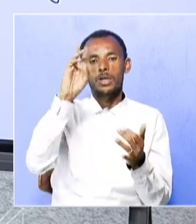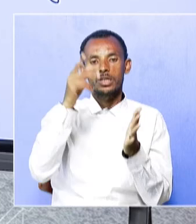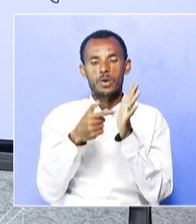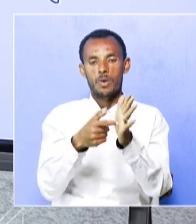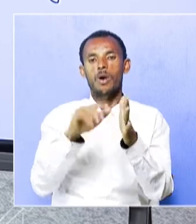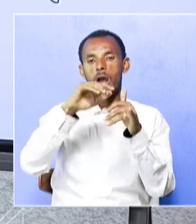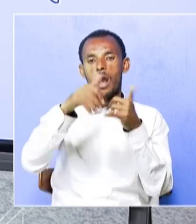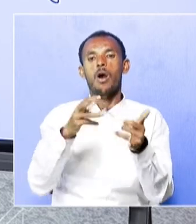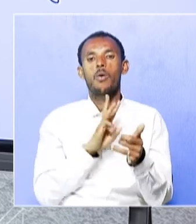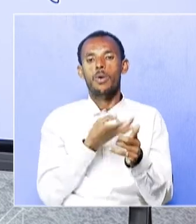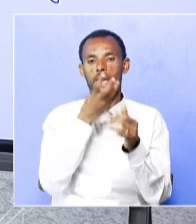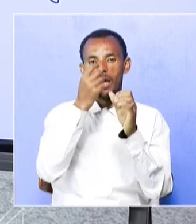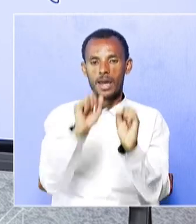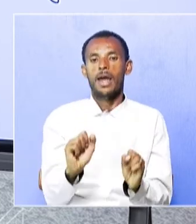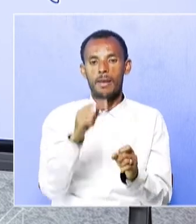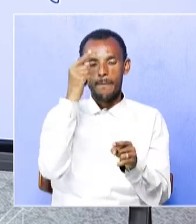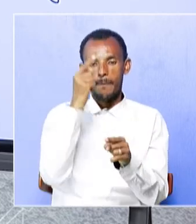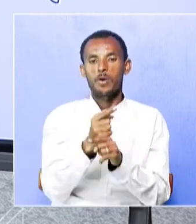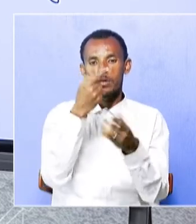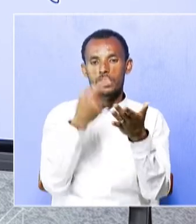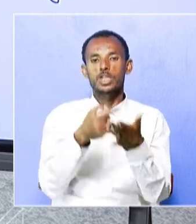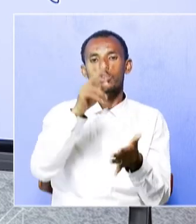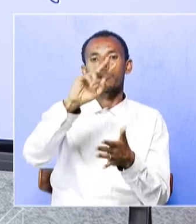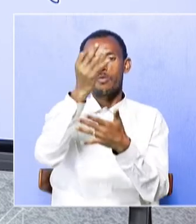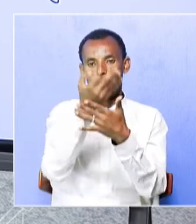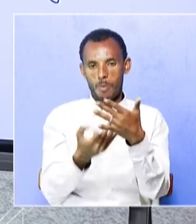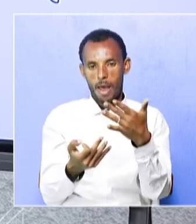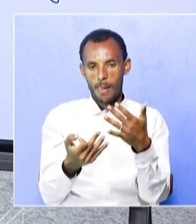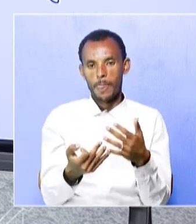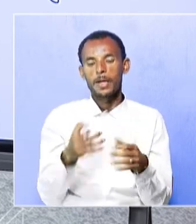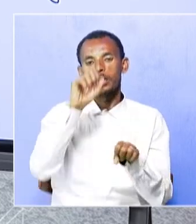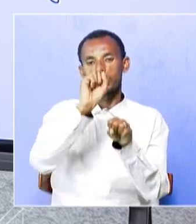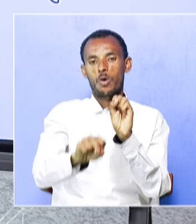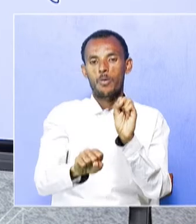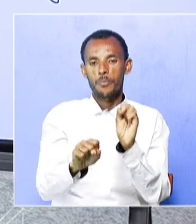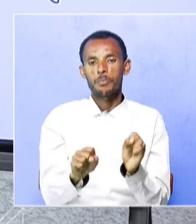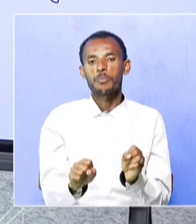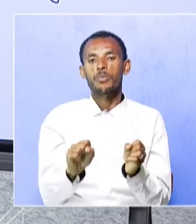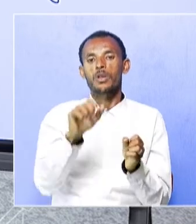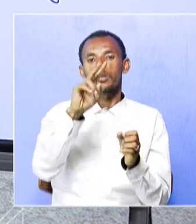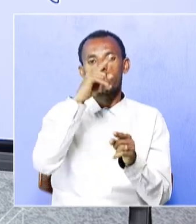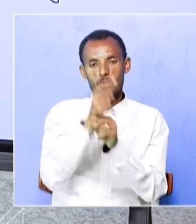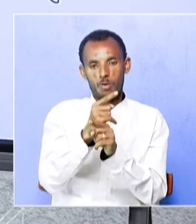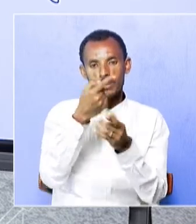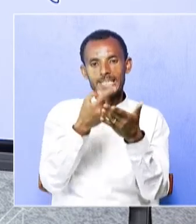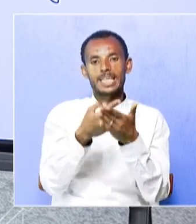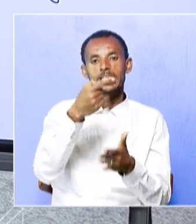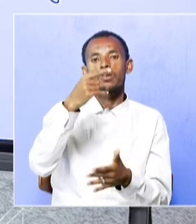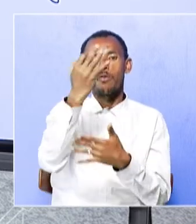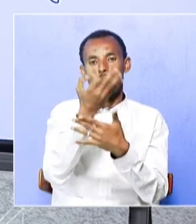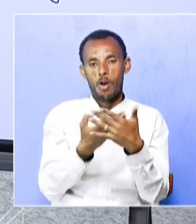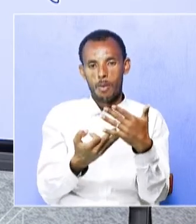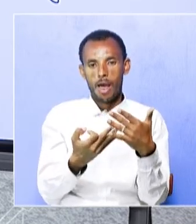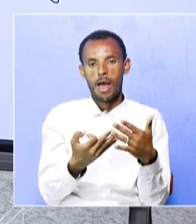you how we can prove these two formulas, right? So to prove this